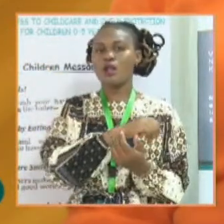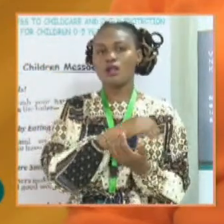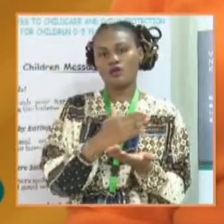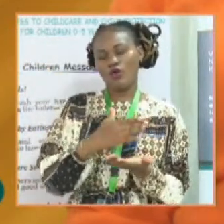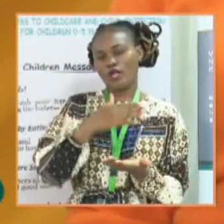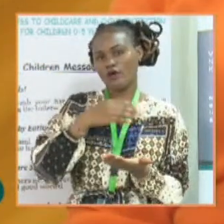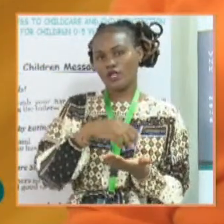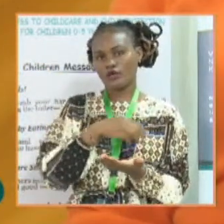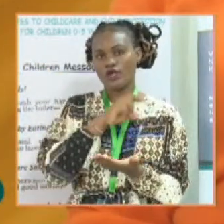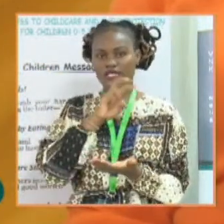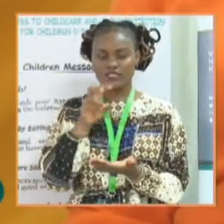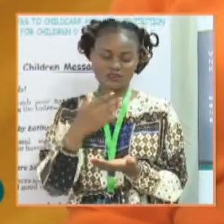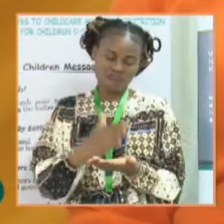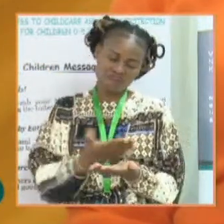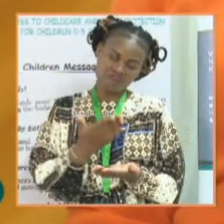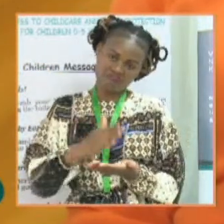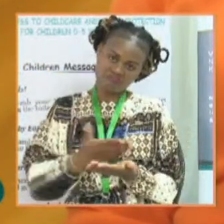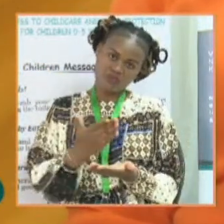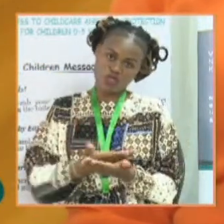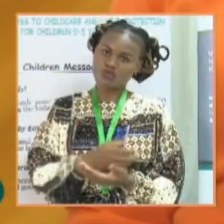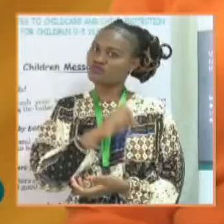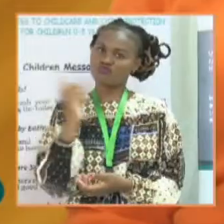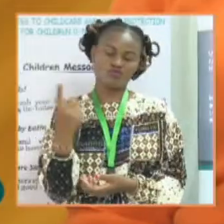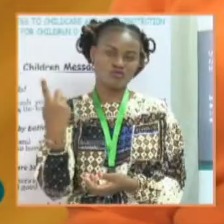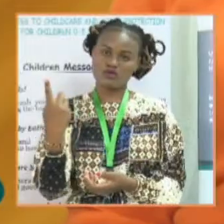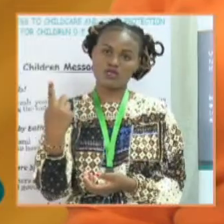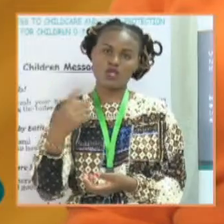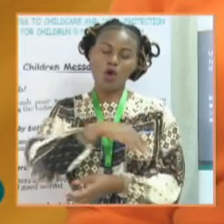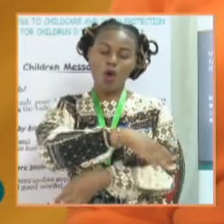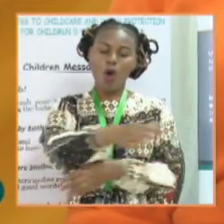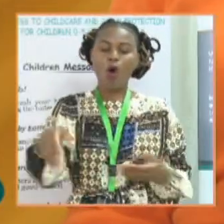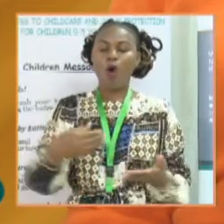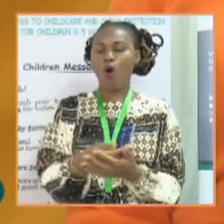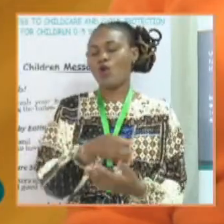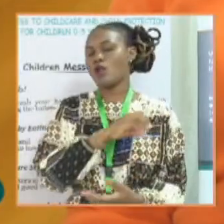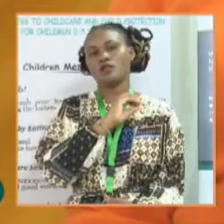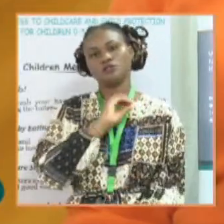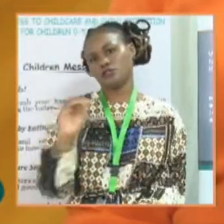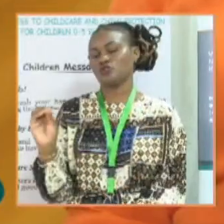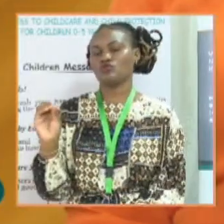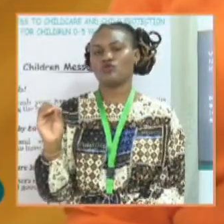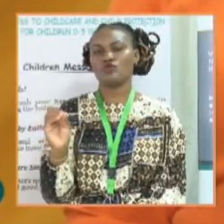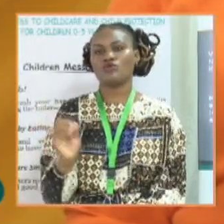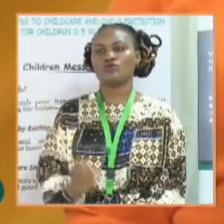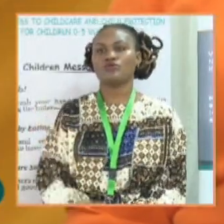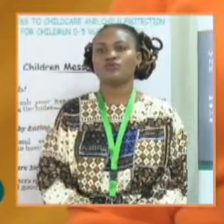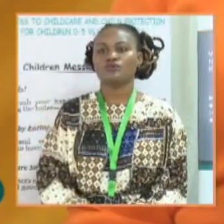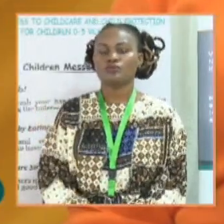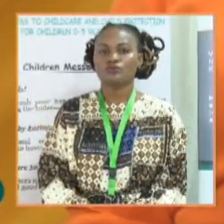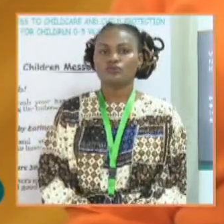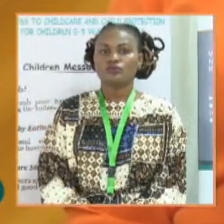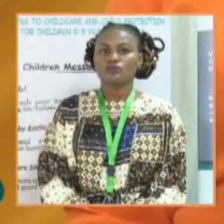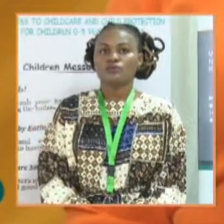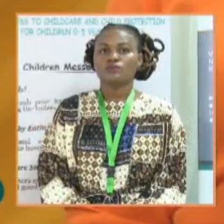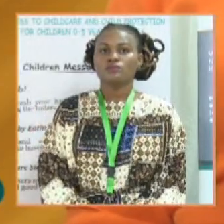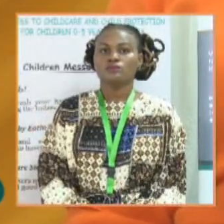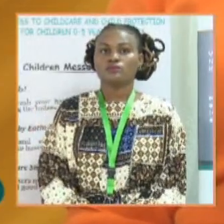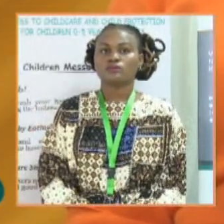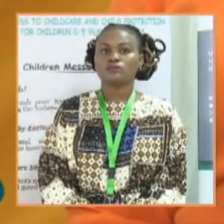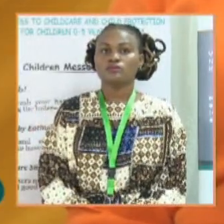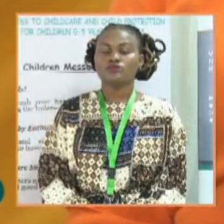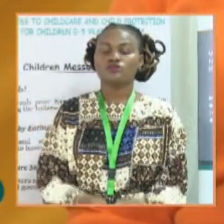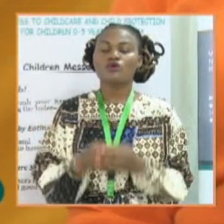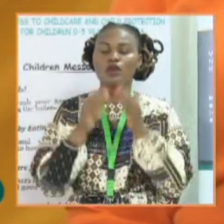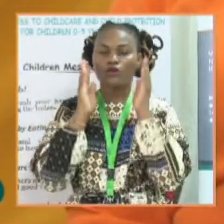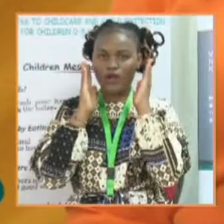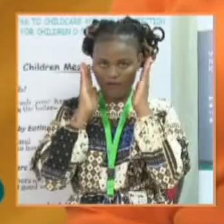And then in expenditure, we look at that budget of pre-primary education, how was it expended? That is an example for